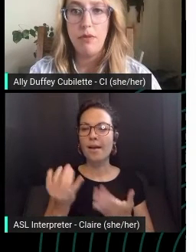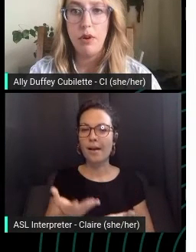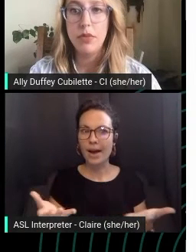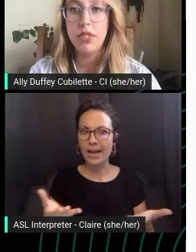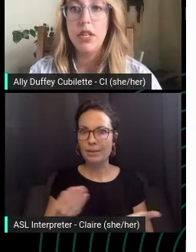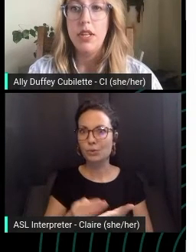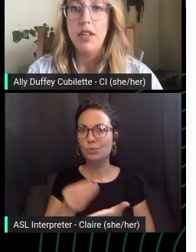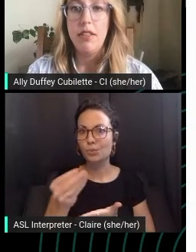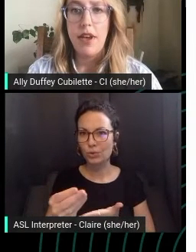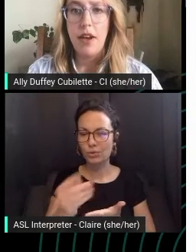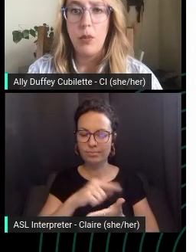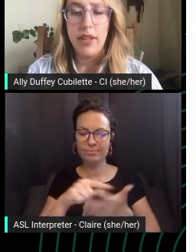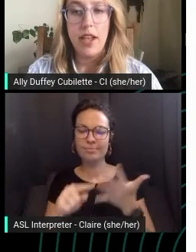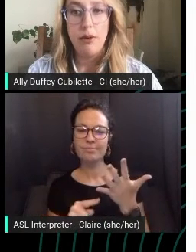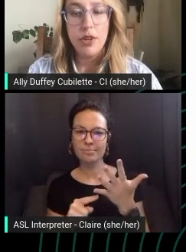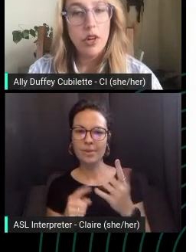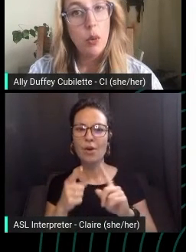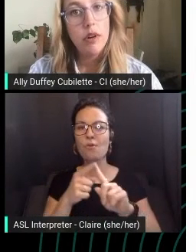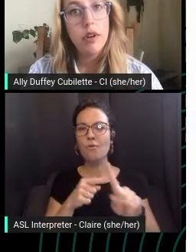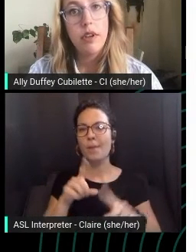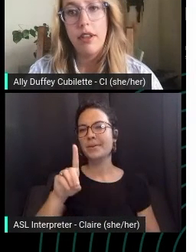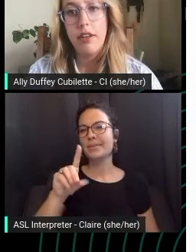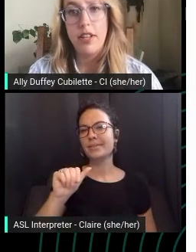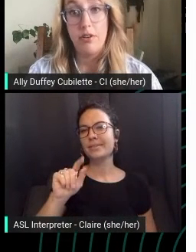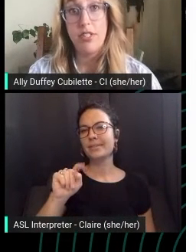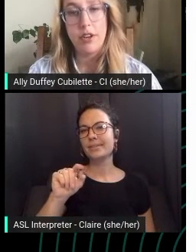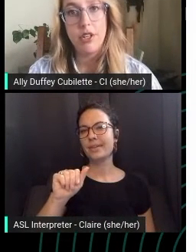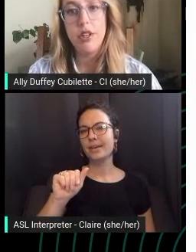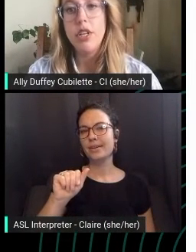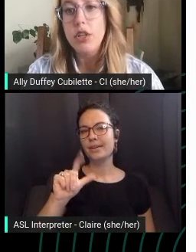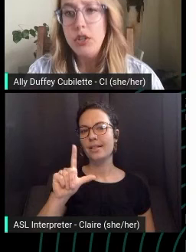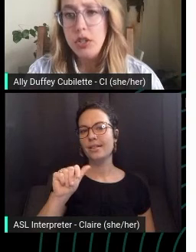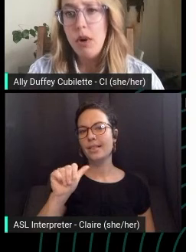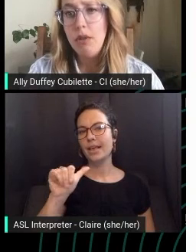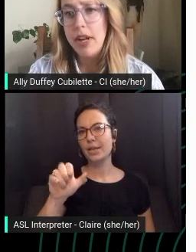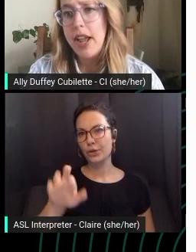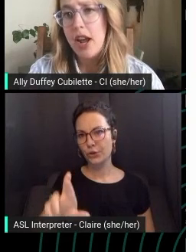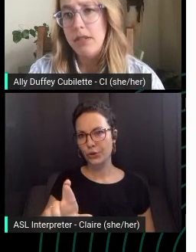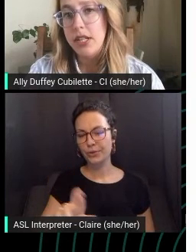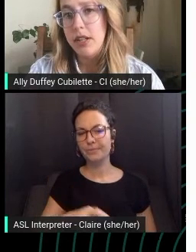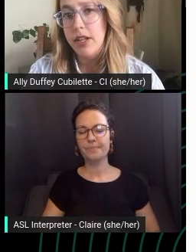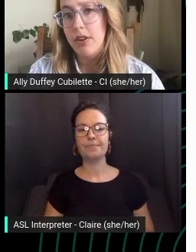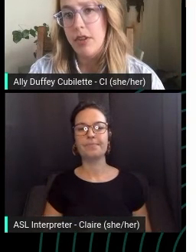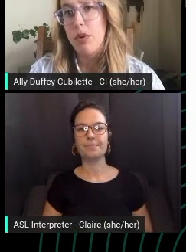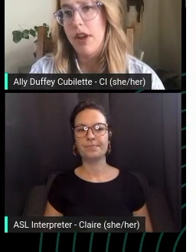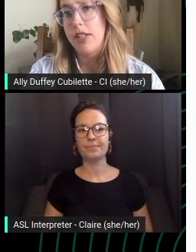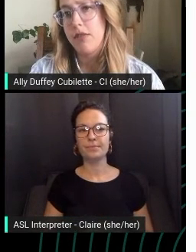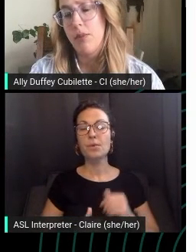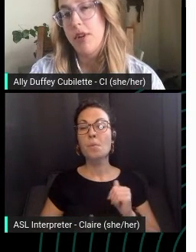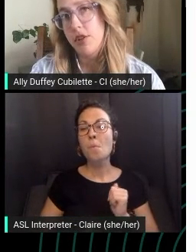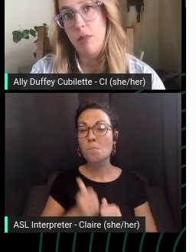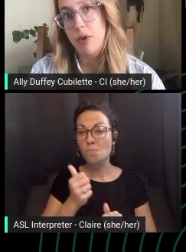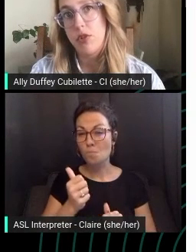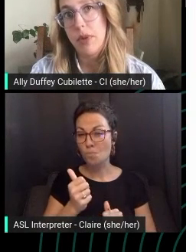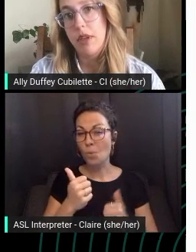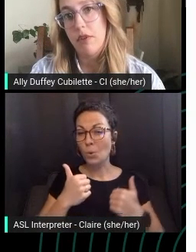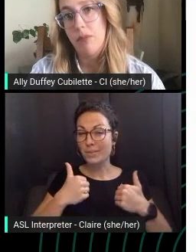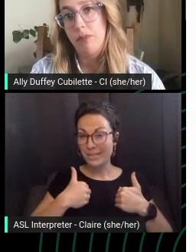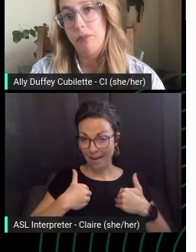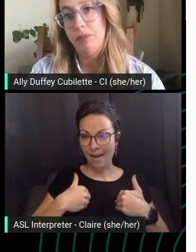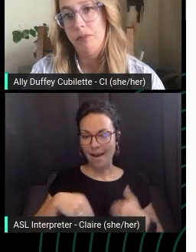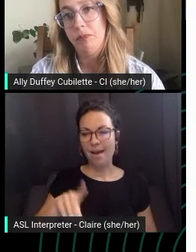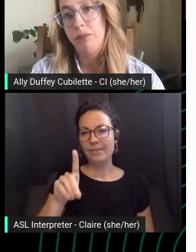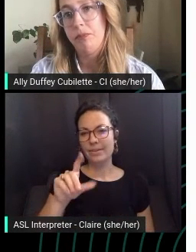e-commerce platforms that we encounter in our work and in our sector do already have a data layer that provides information on purchase